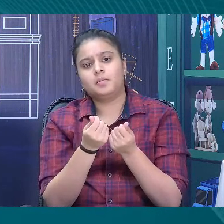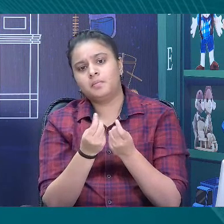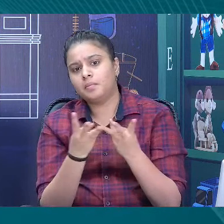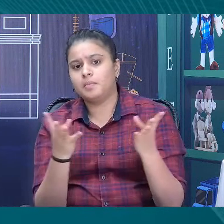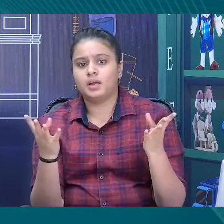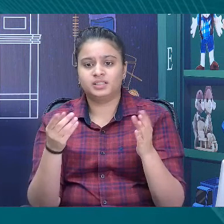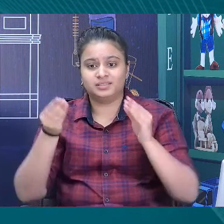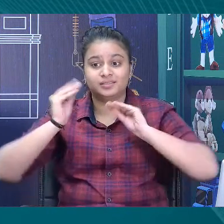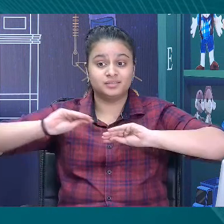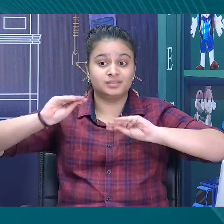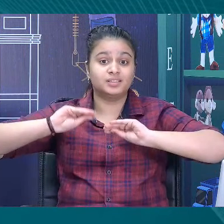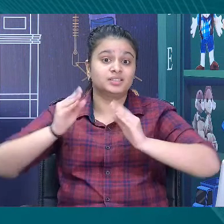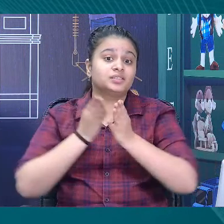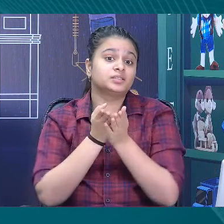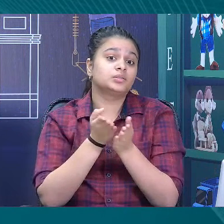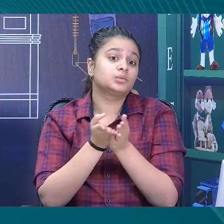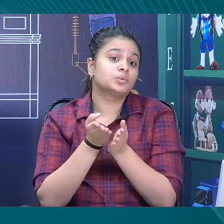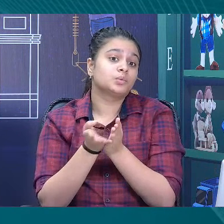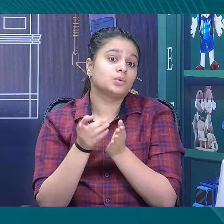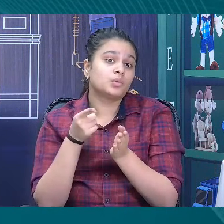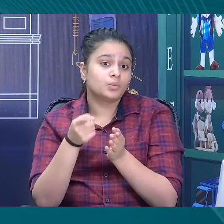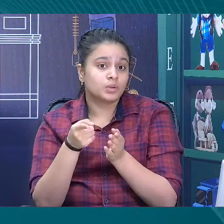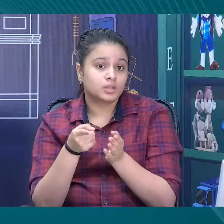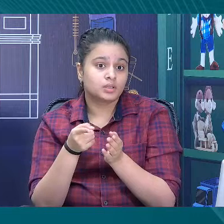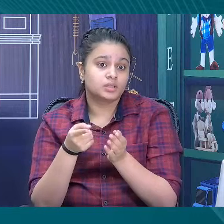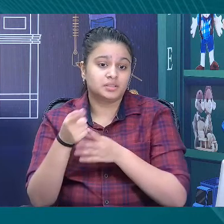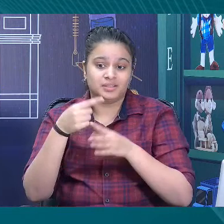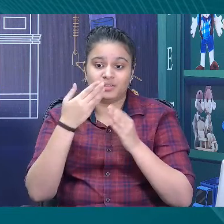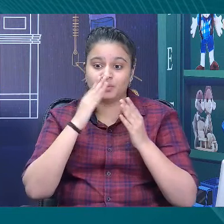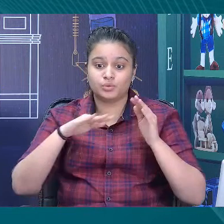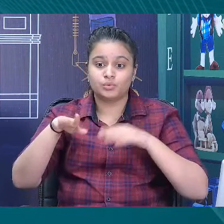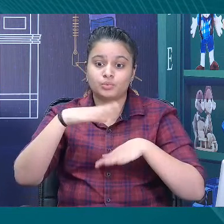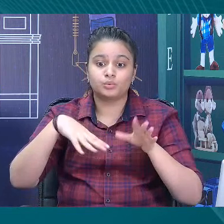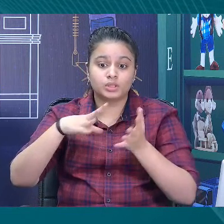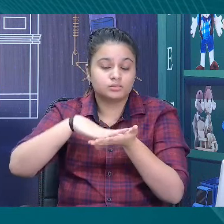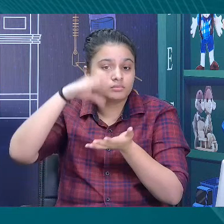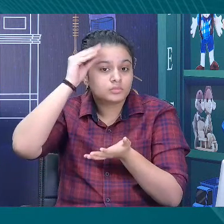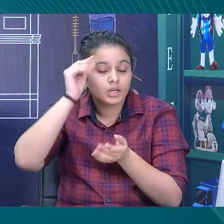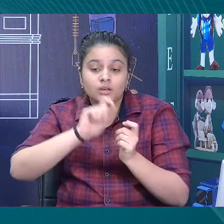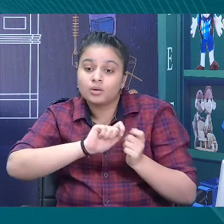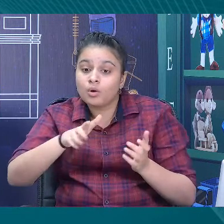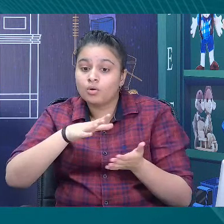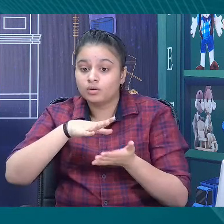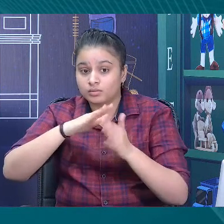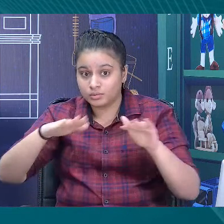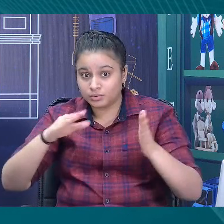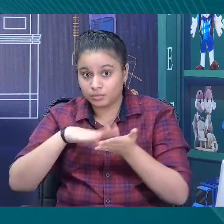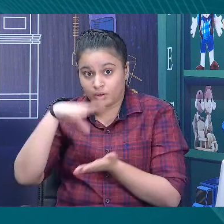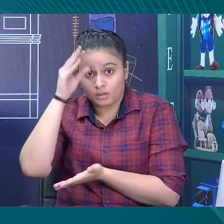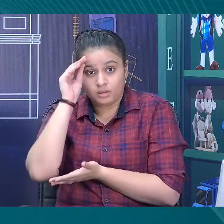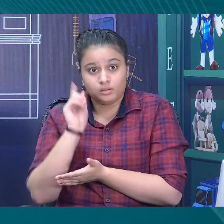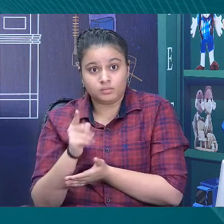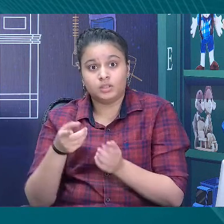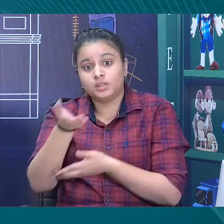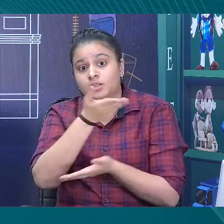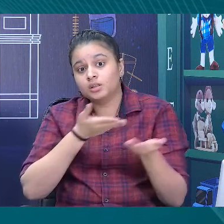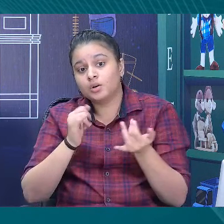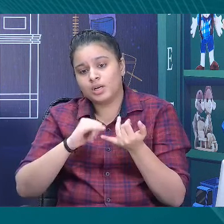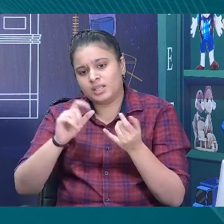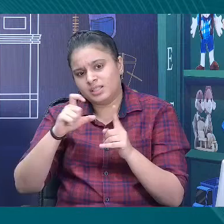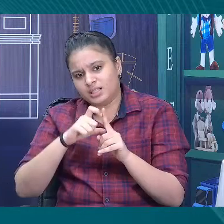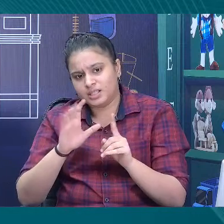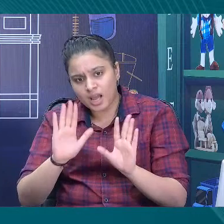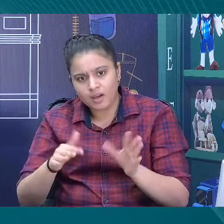of teaching, so that it kind of reaches out to each and every child, not only the child with, having an